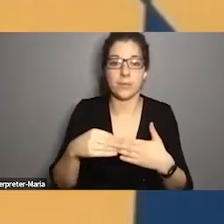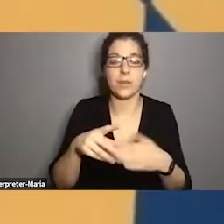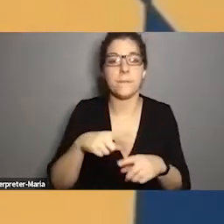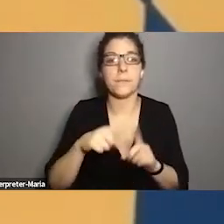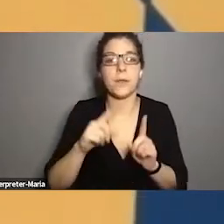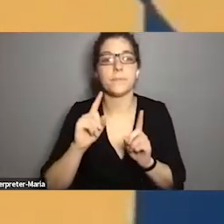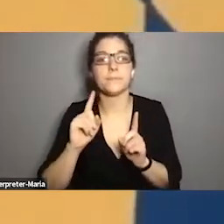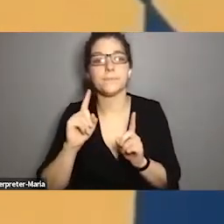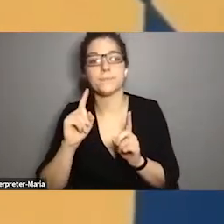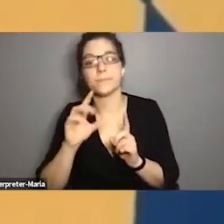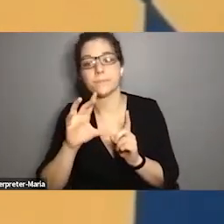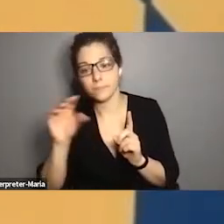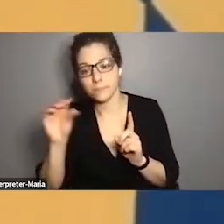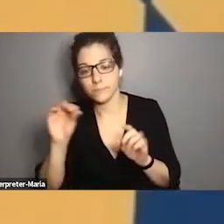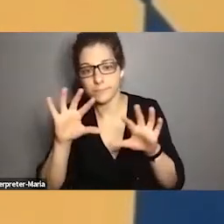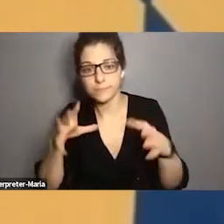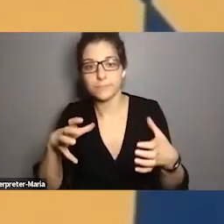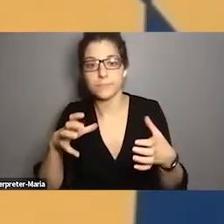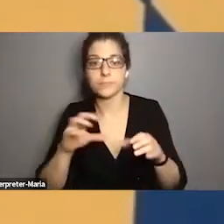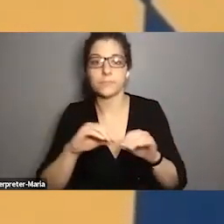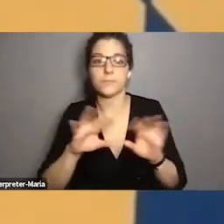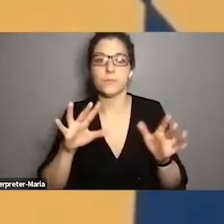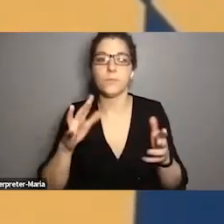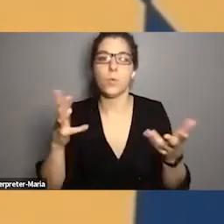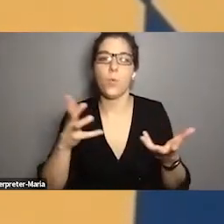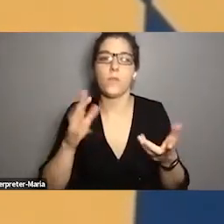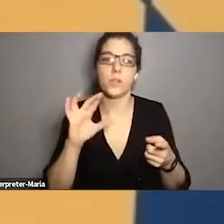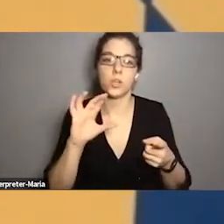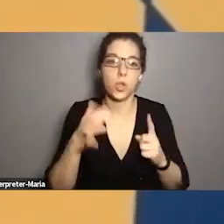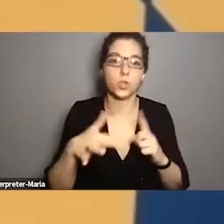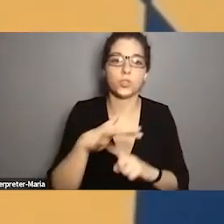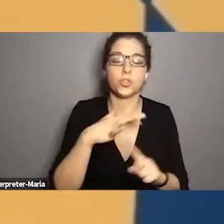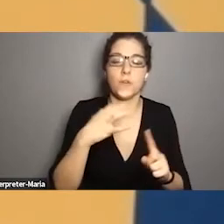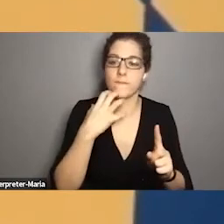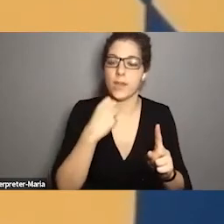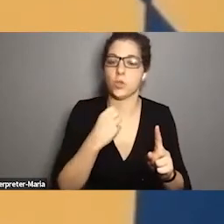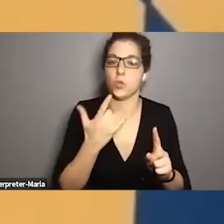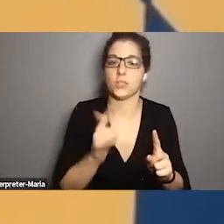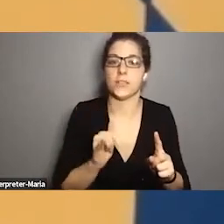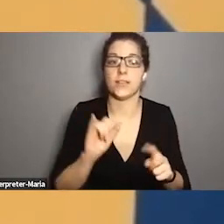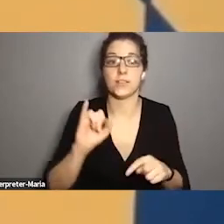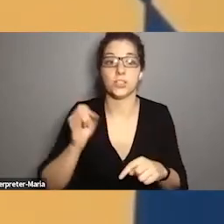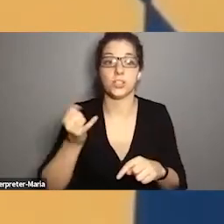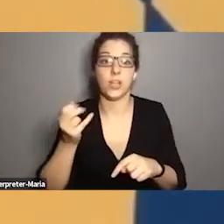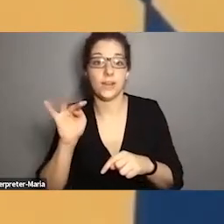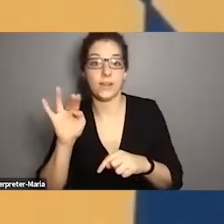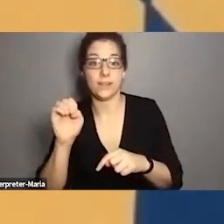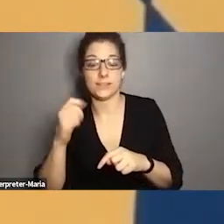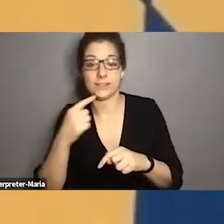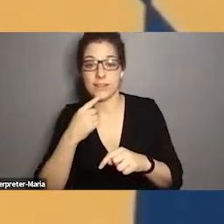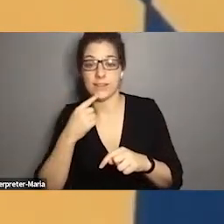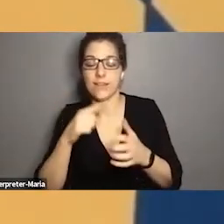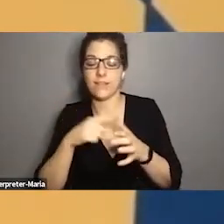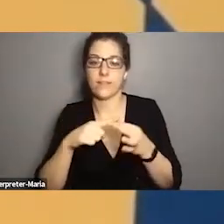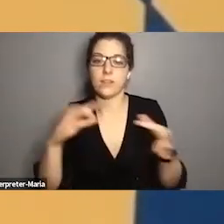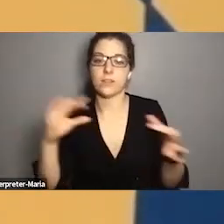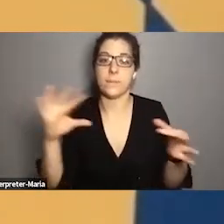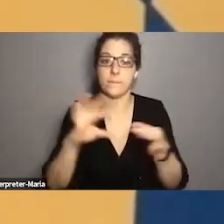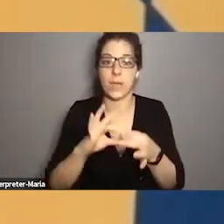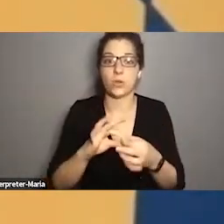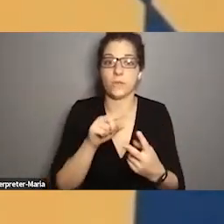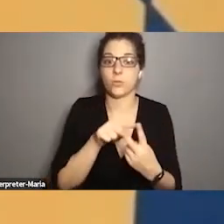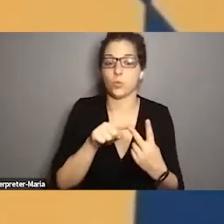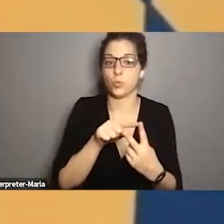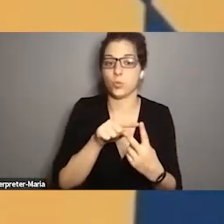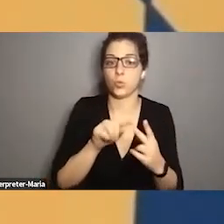as a company, you need to be clear on what that culture and value is. And as Janice said, then there's a marriage of those two cultures in terms